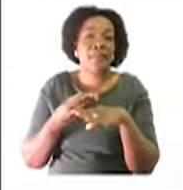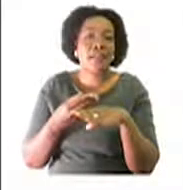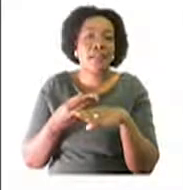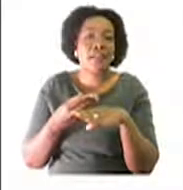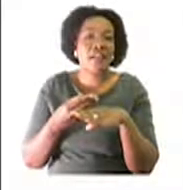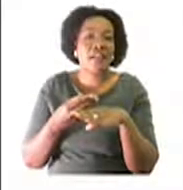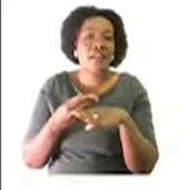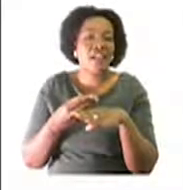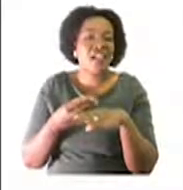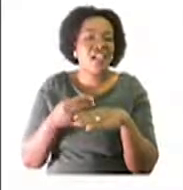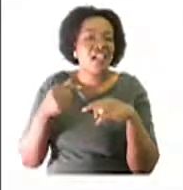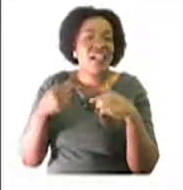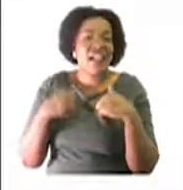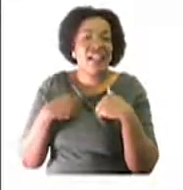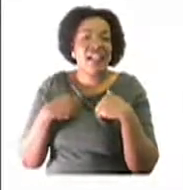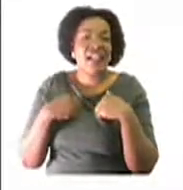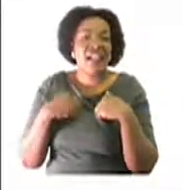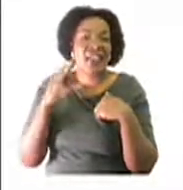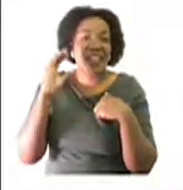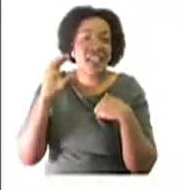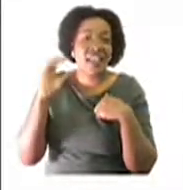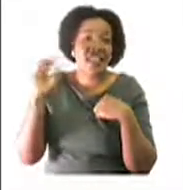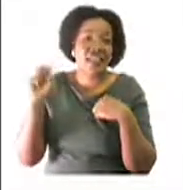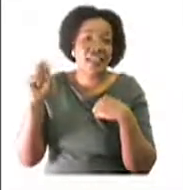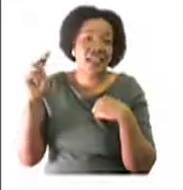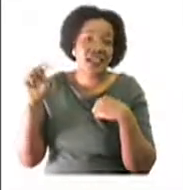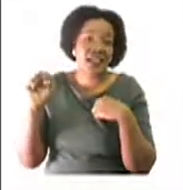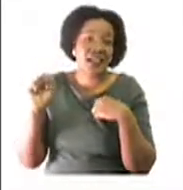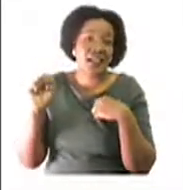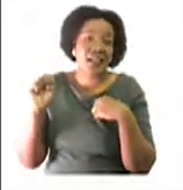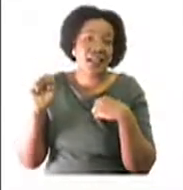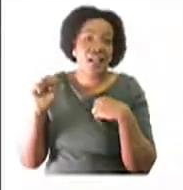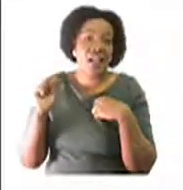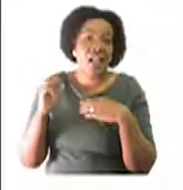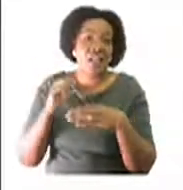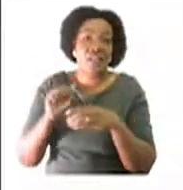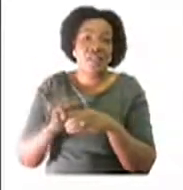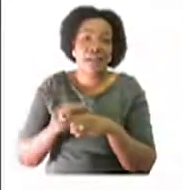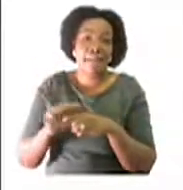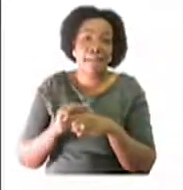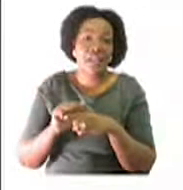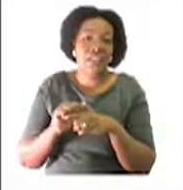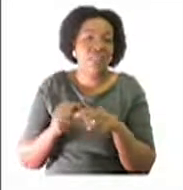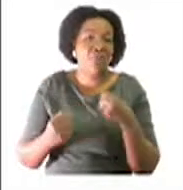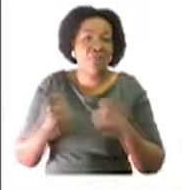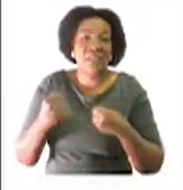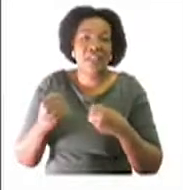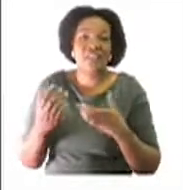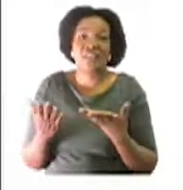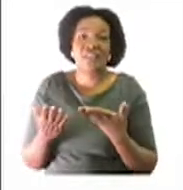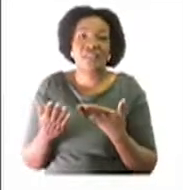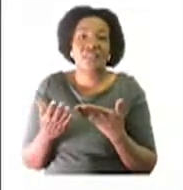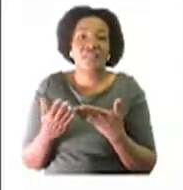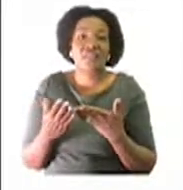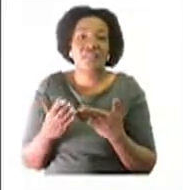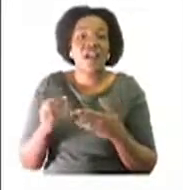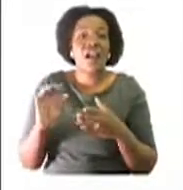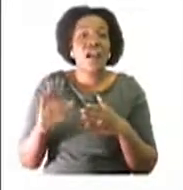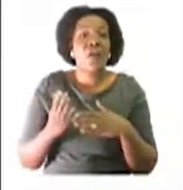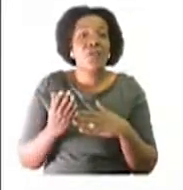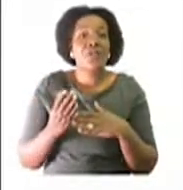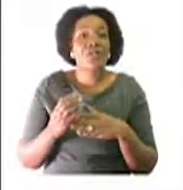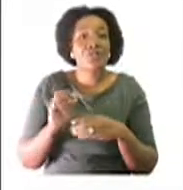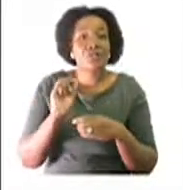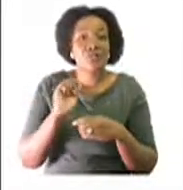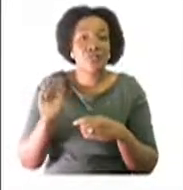do some exercise. Now I would like for you to write the sentences, only three